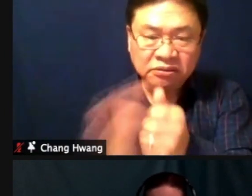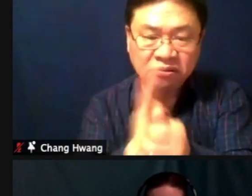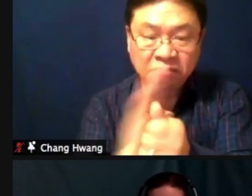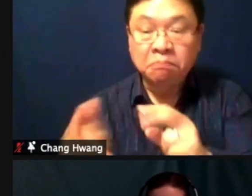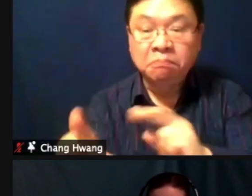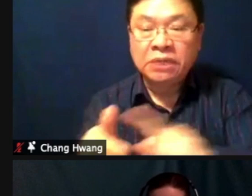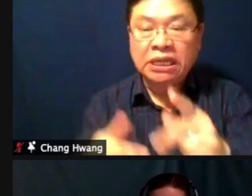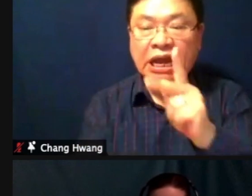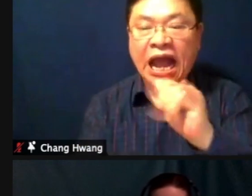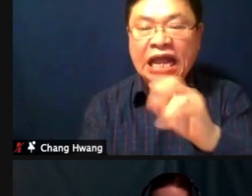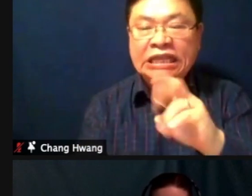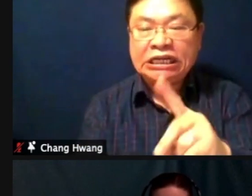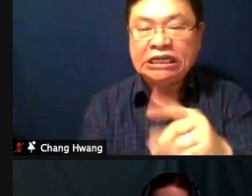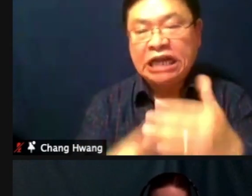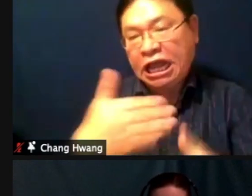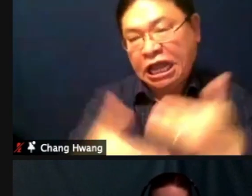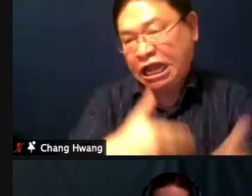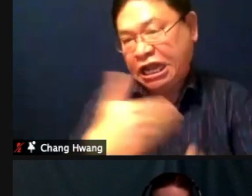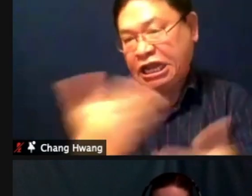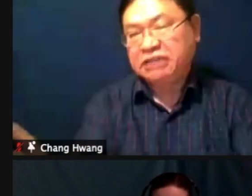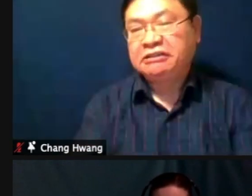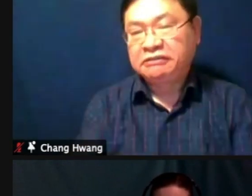So that this time is from the side and moves.